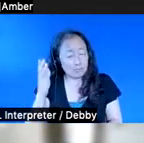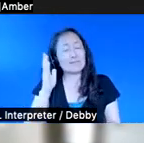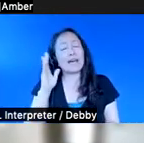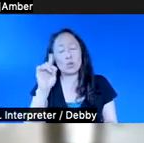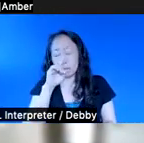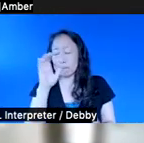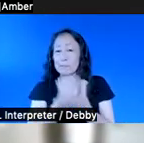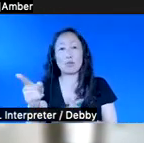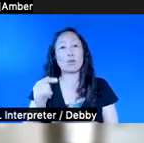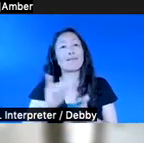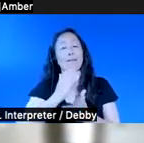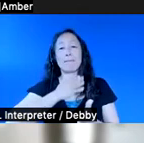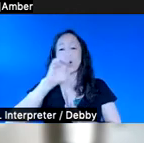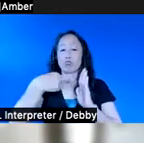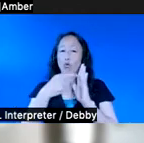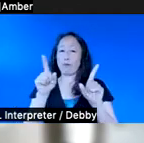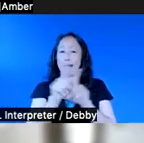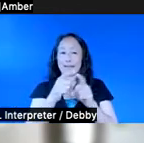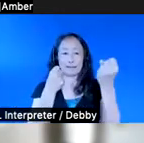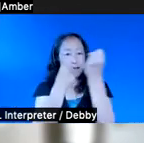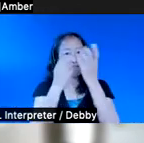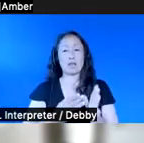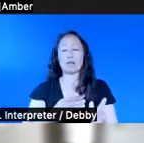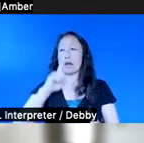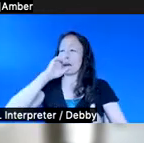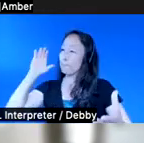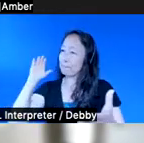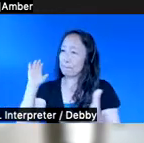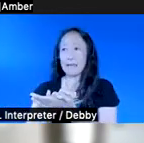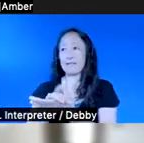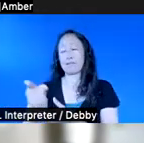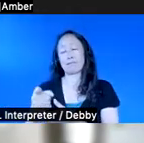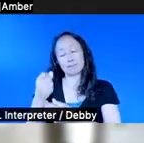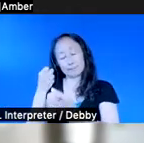that's my role as an advocate, is to believe them and to support them.